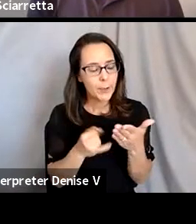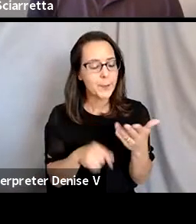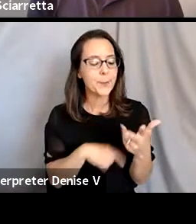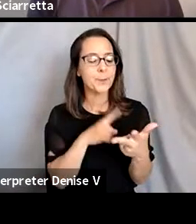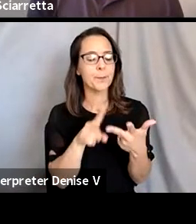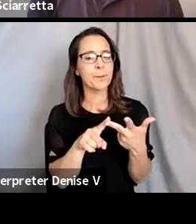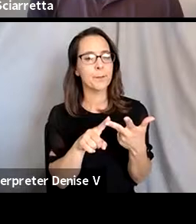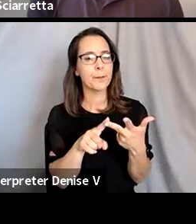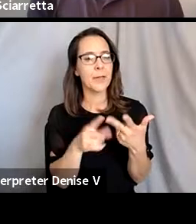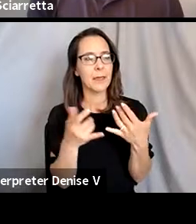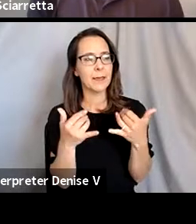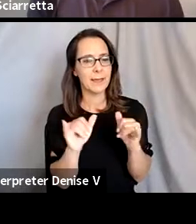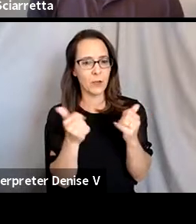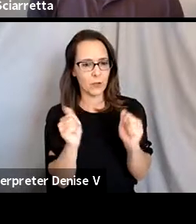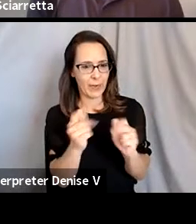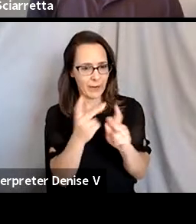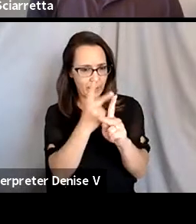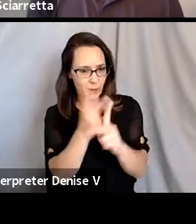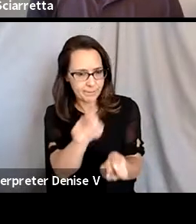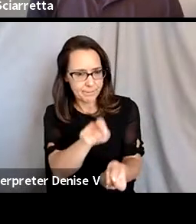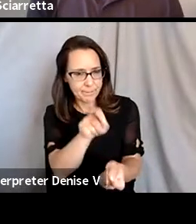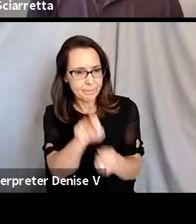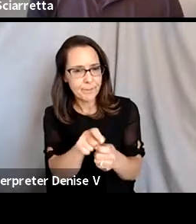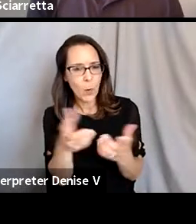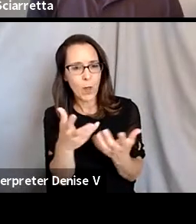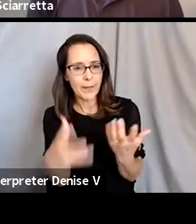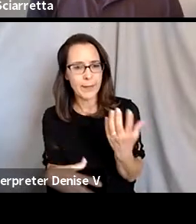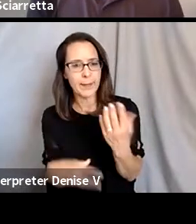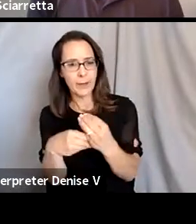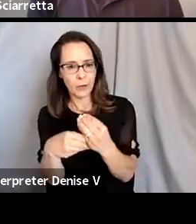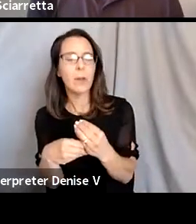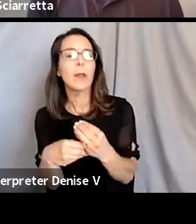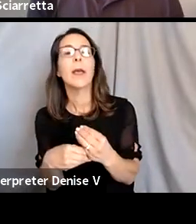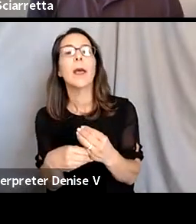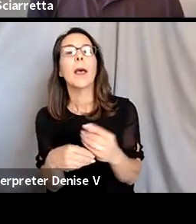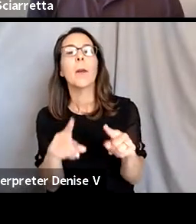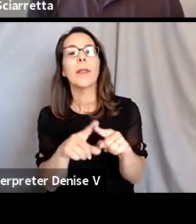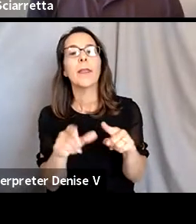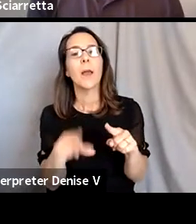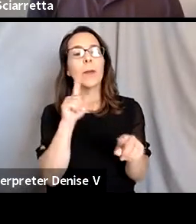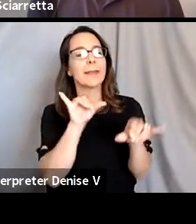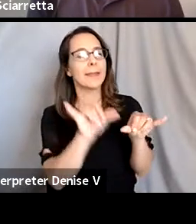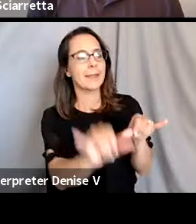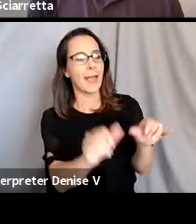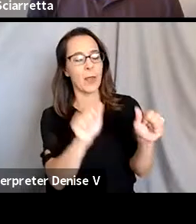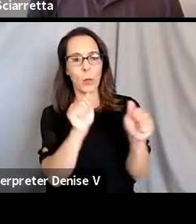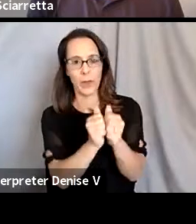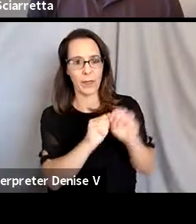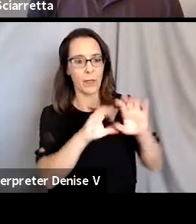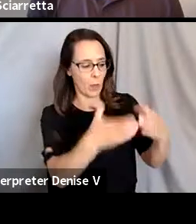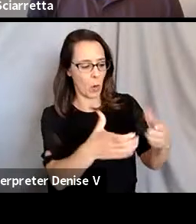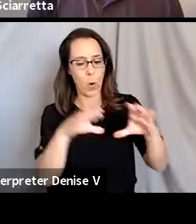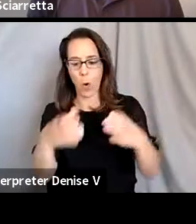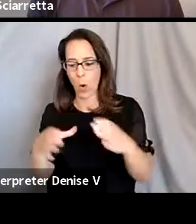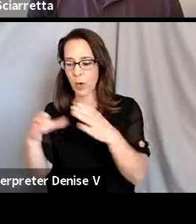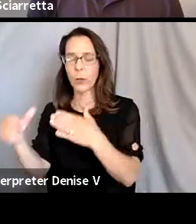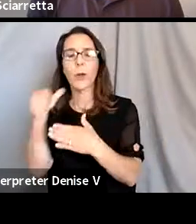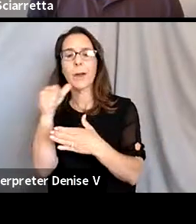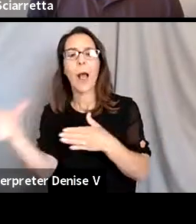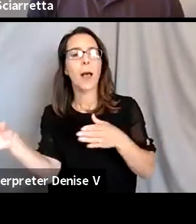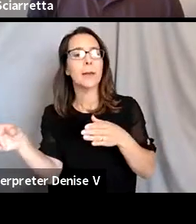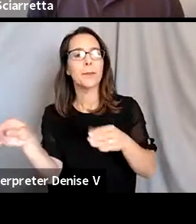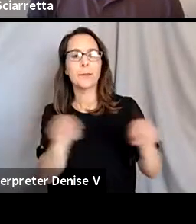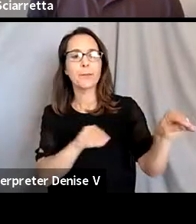still finalizing what those enrichments, but they will stay in their stable cohorts. We're not mixing the students, and we're keeping